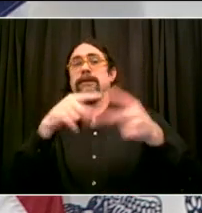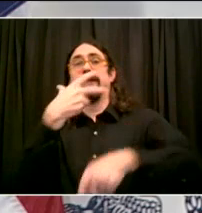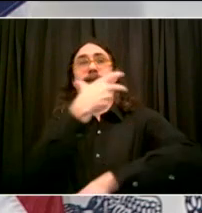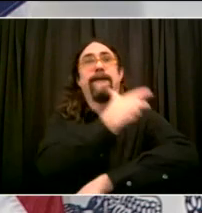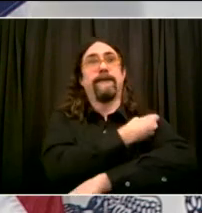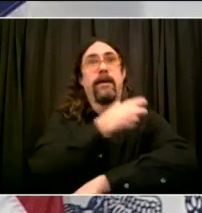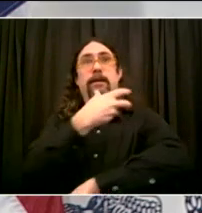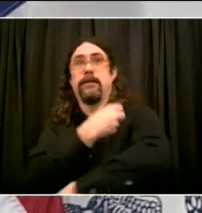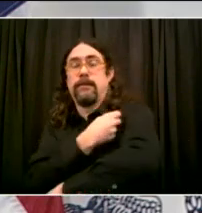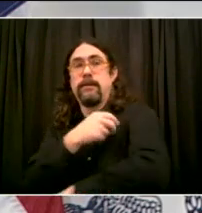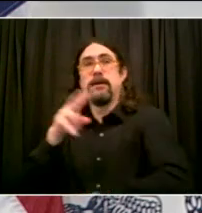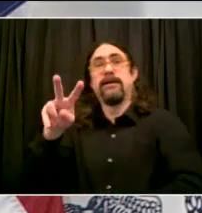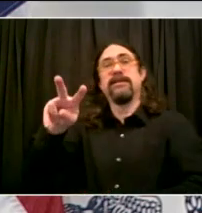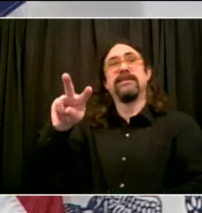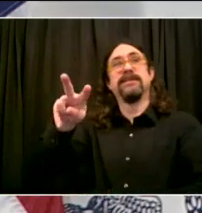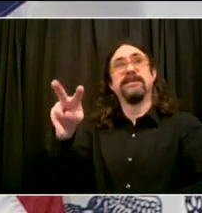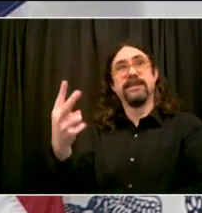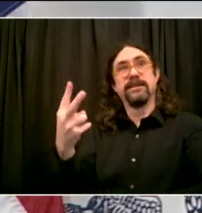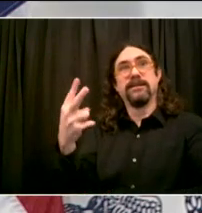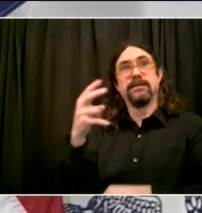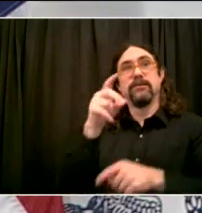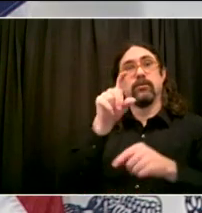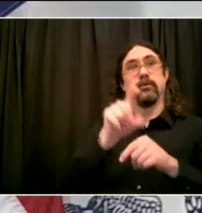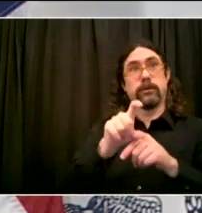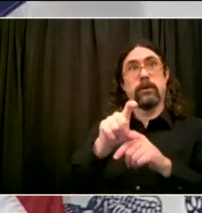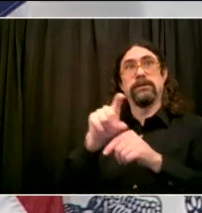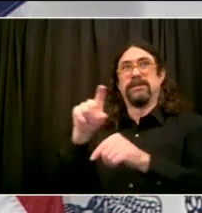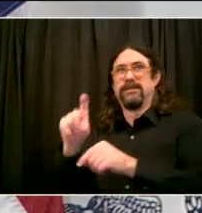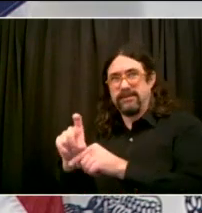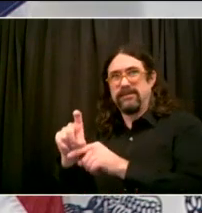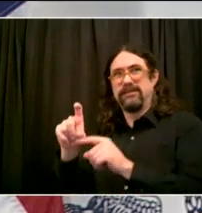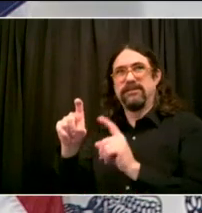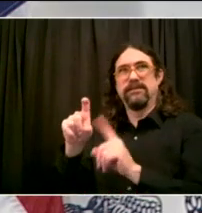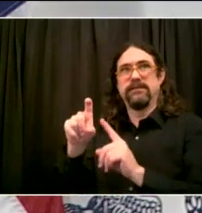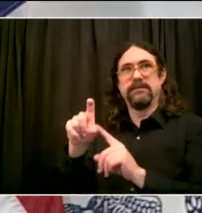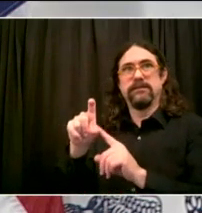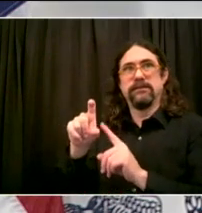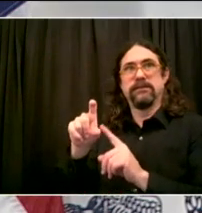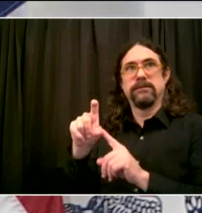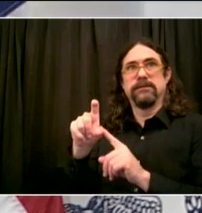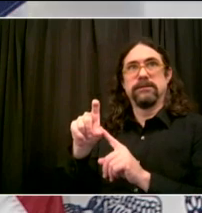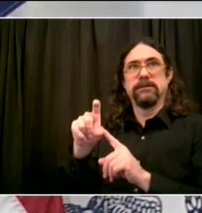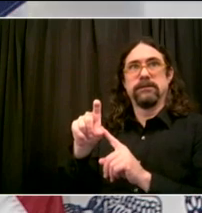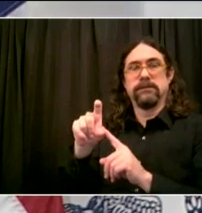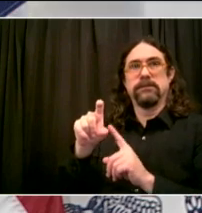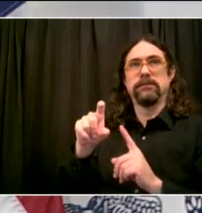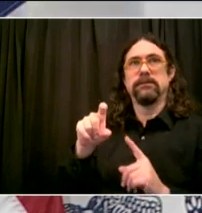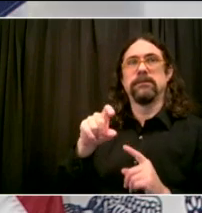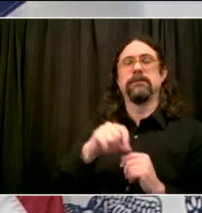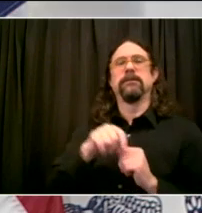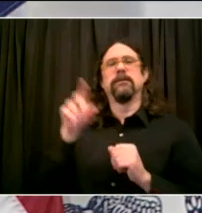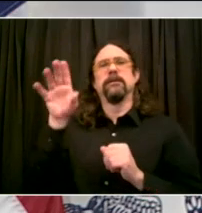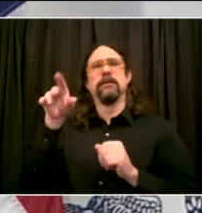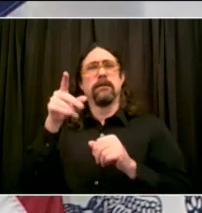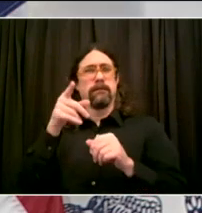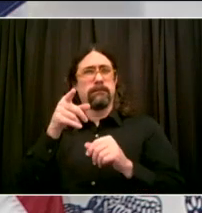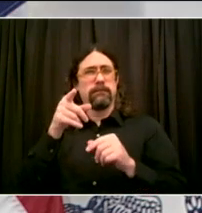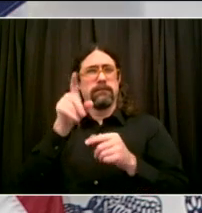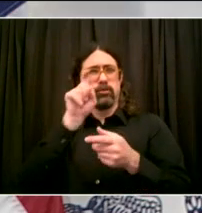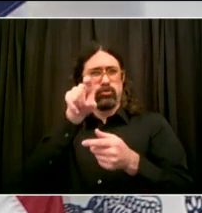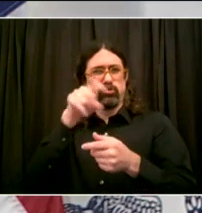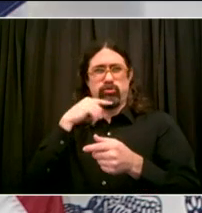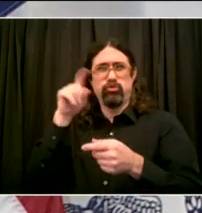weeks. It's been reported that Governor Cuomo released 18,000 doses the city had on hand that fits this